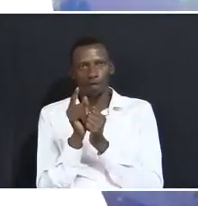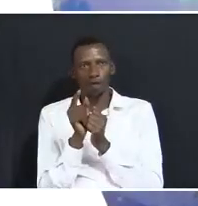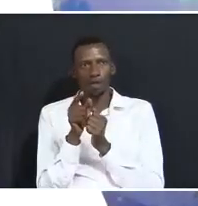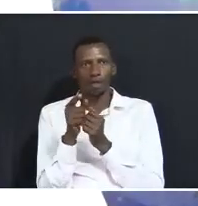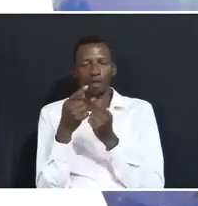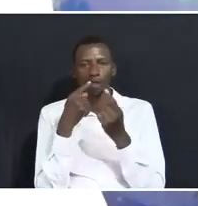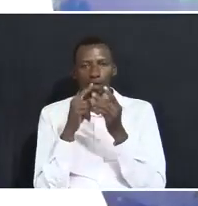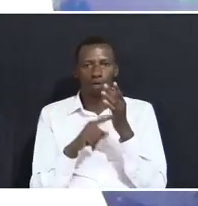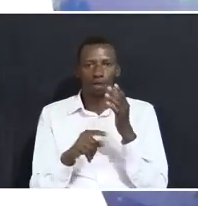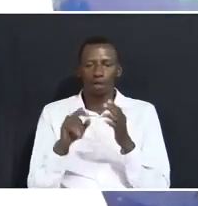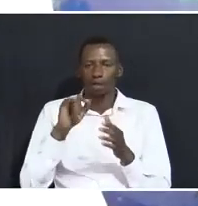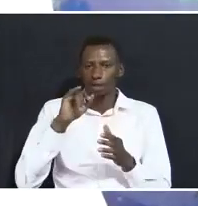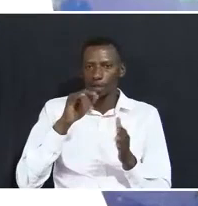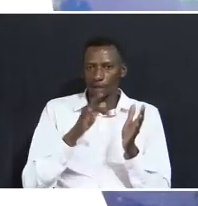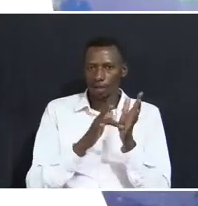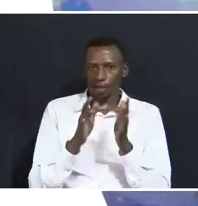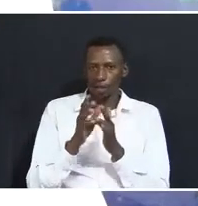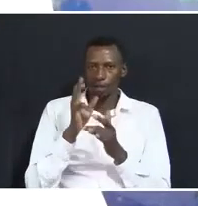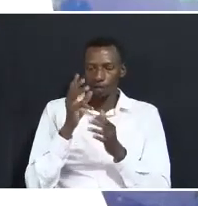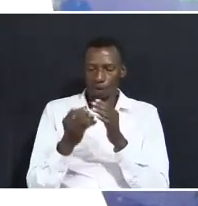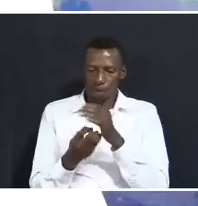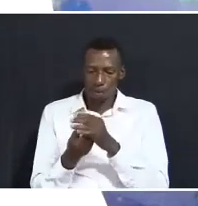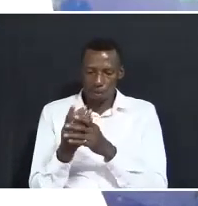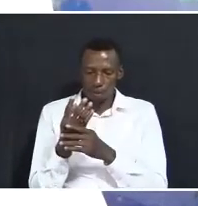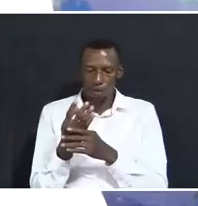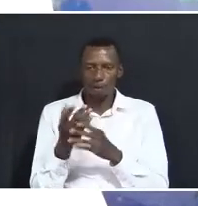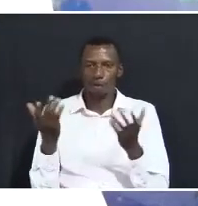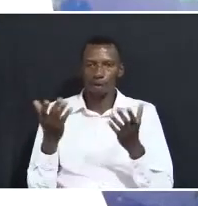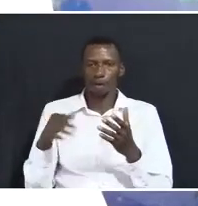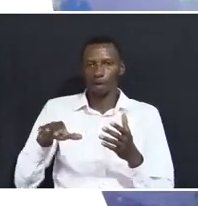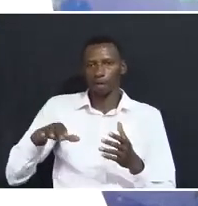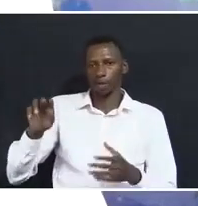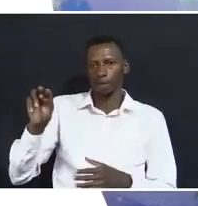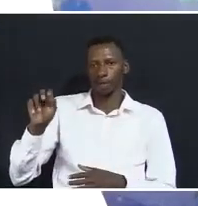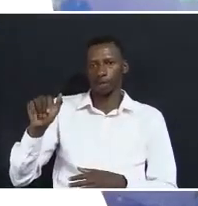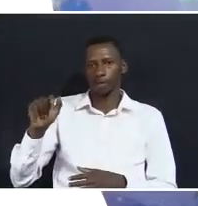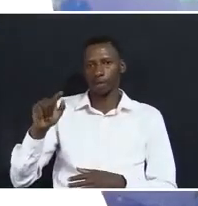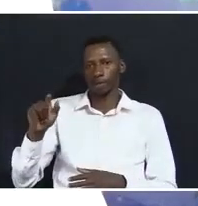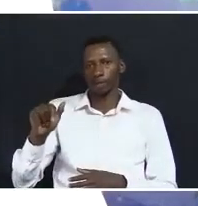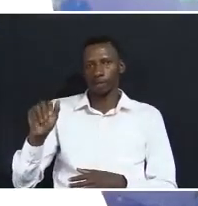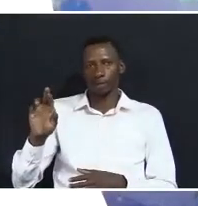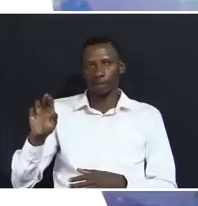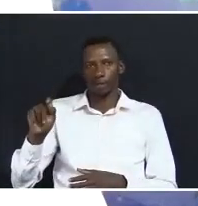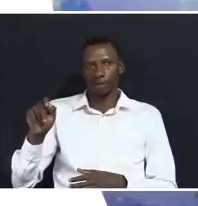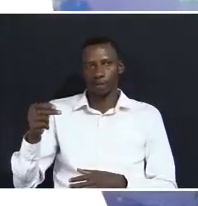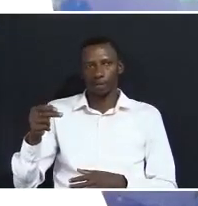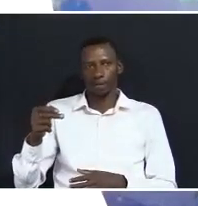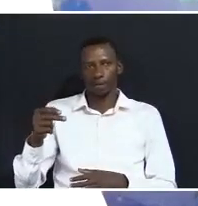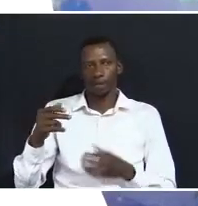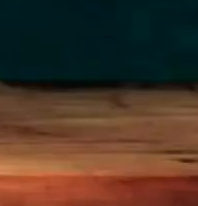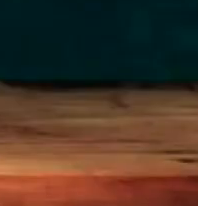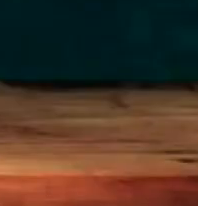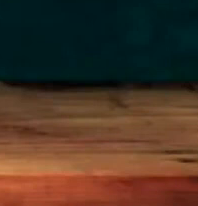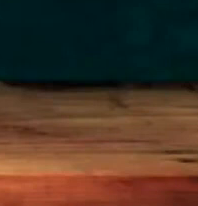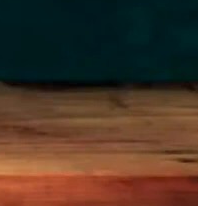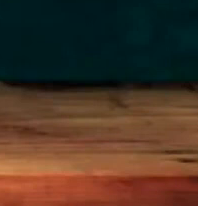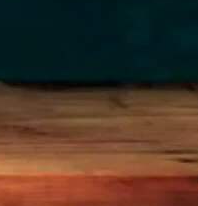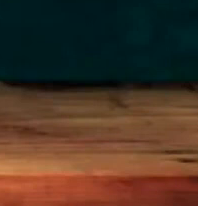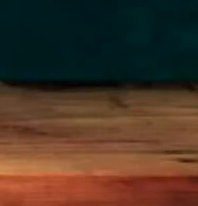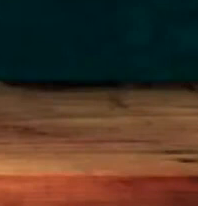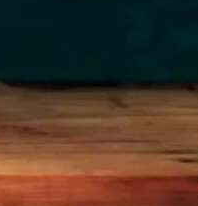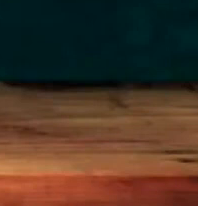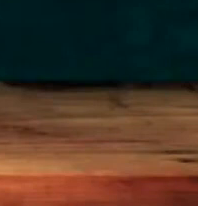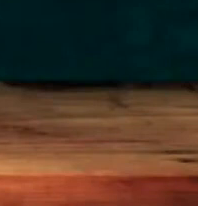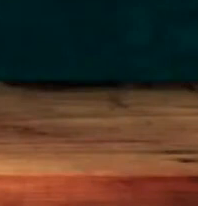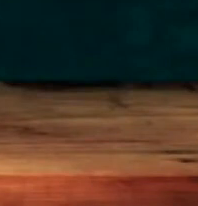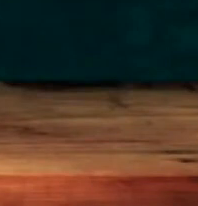that Jesus will grow up in Nazareth. Now, Jesus, without tiring you with several texts, there are many in the